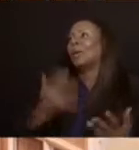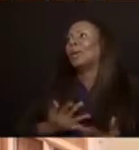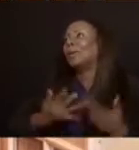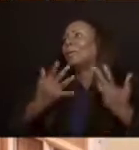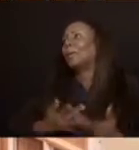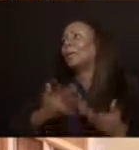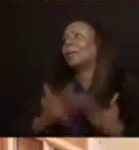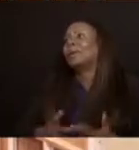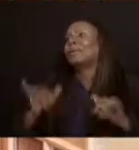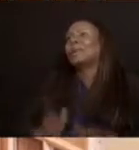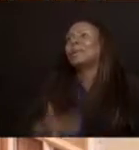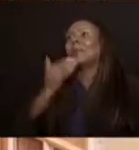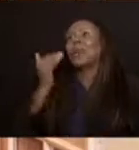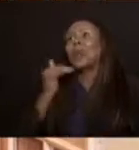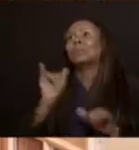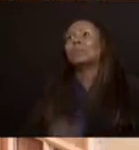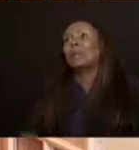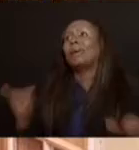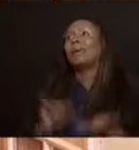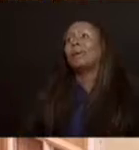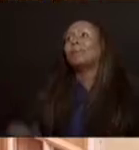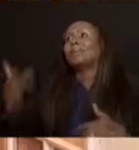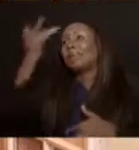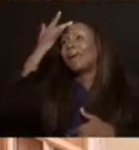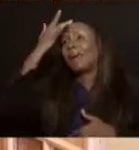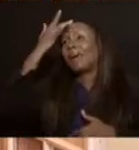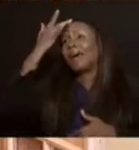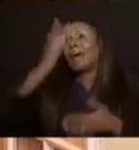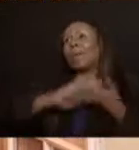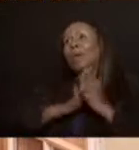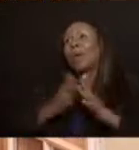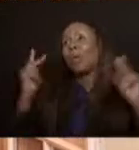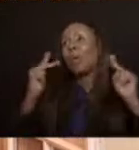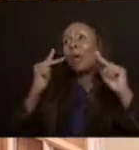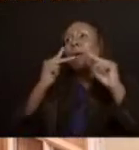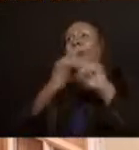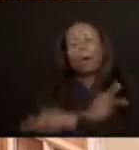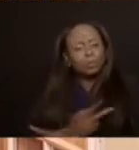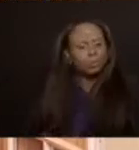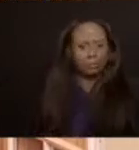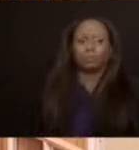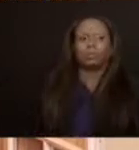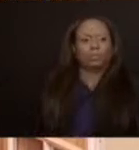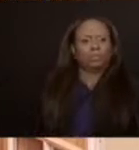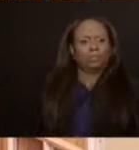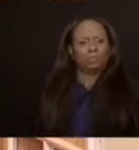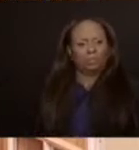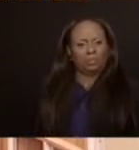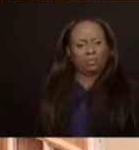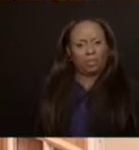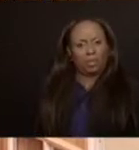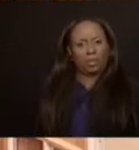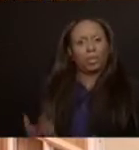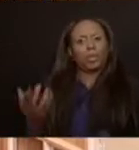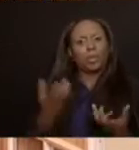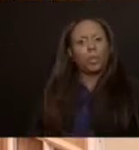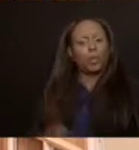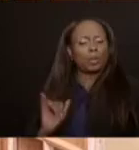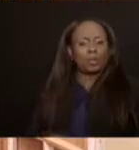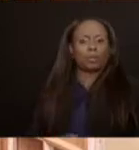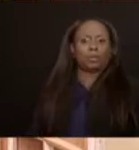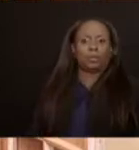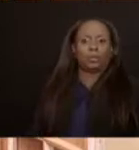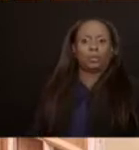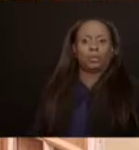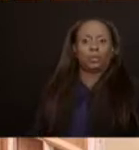other doctors are here, they would repeat themselves. Those are the ones who give and have the least chance of being able to